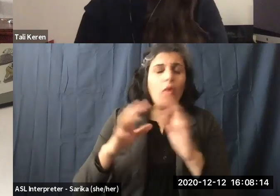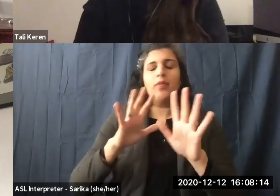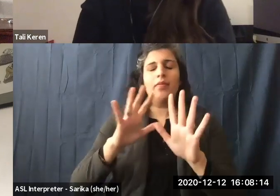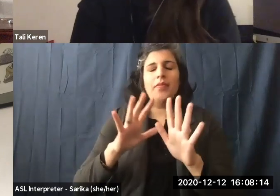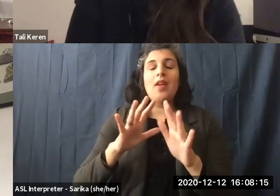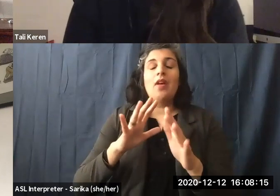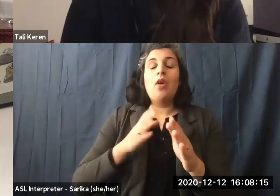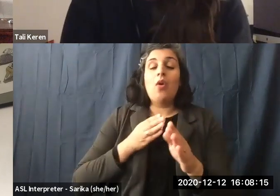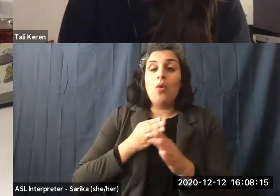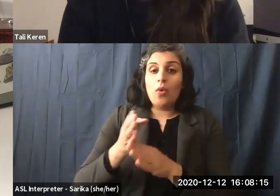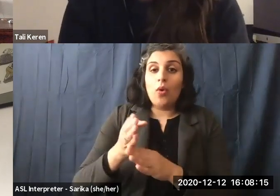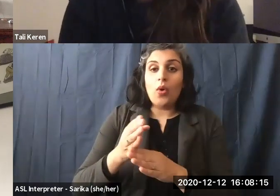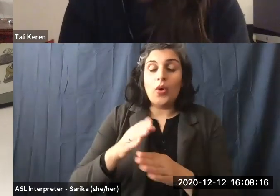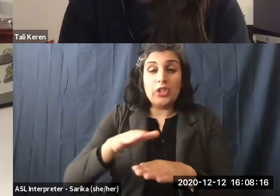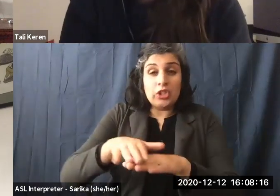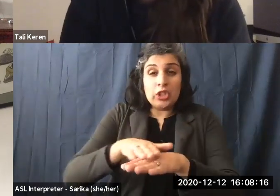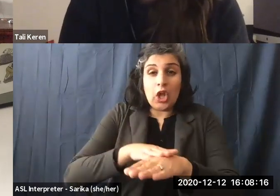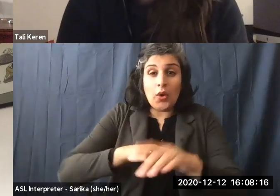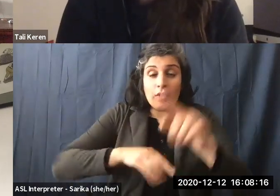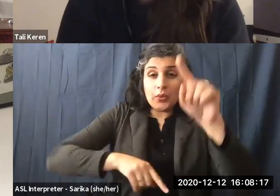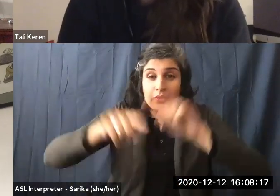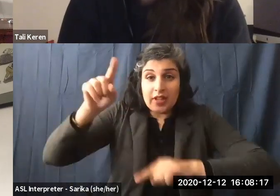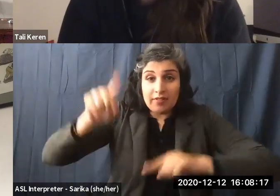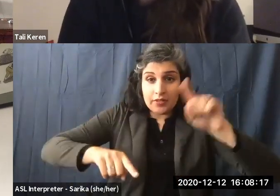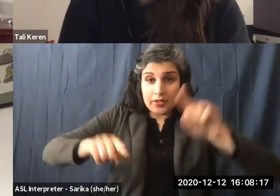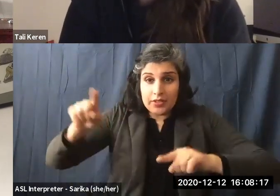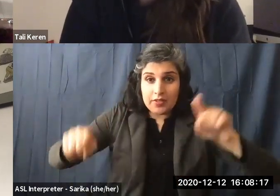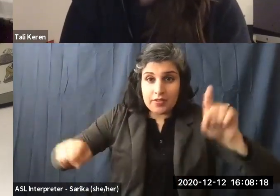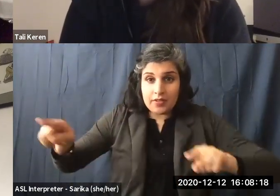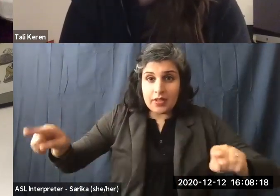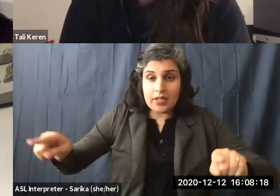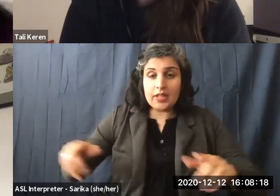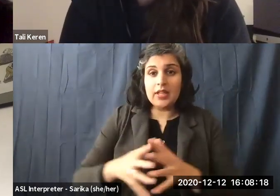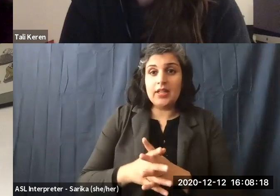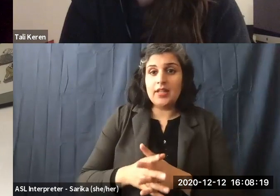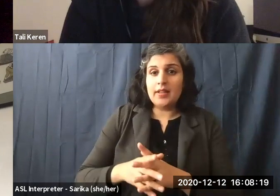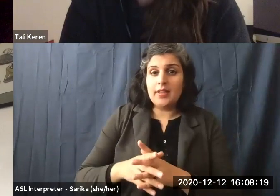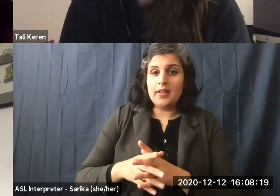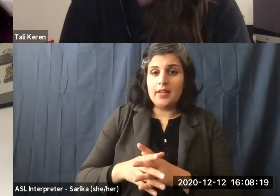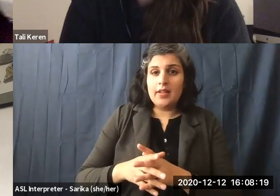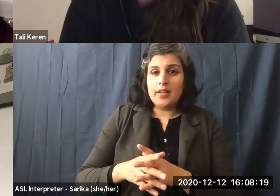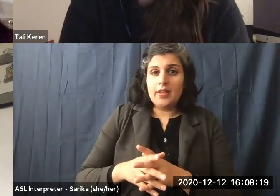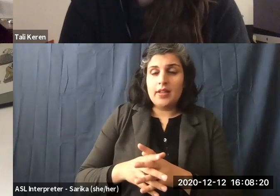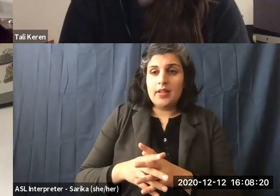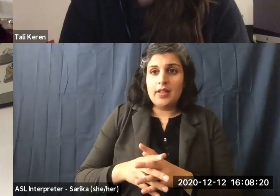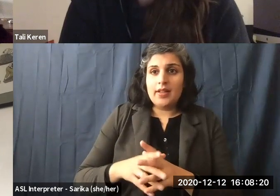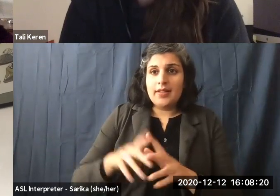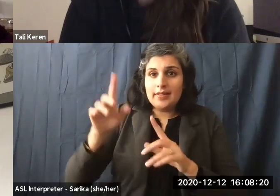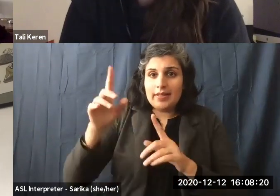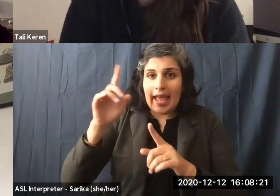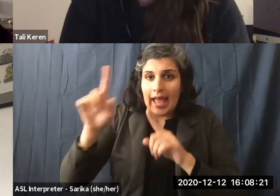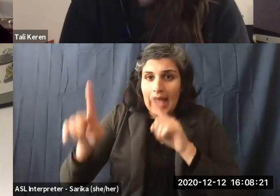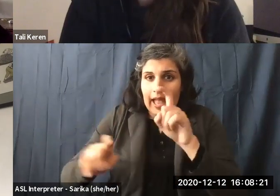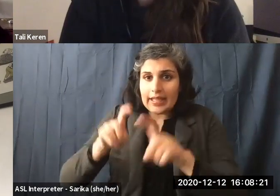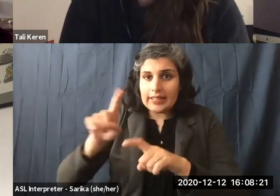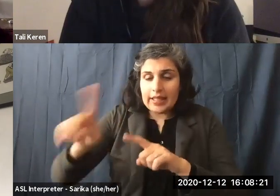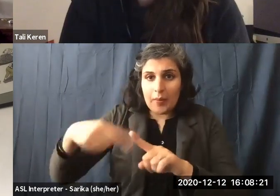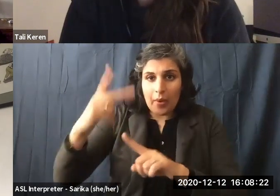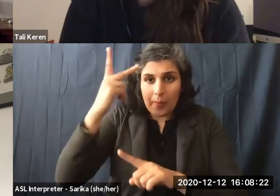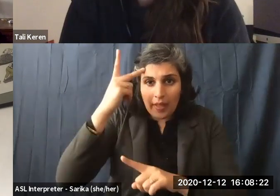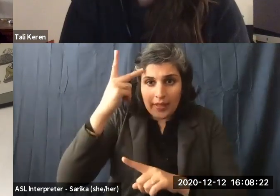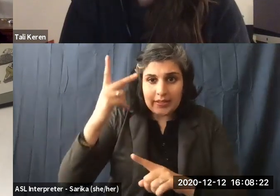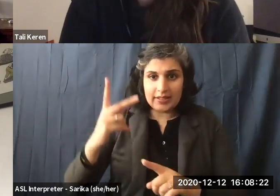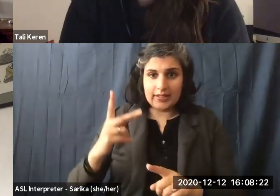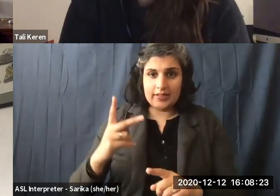to occupy the world that we all occupy, right? And to ask questions about politics, right? So,